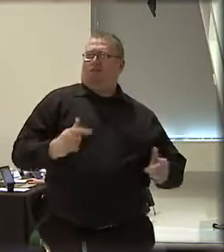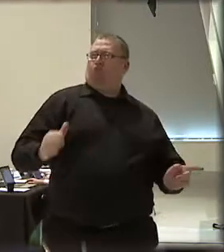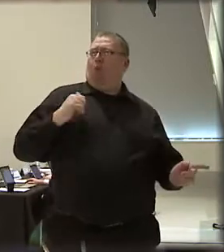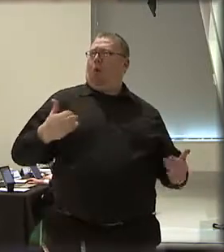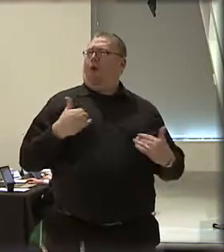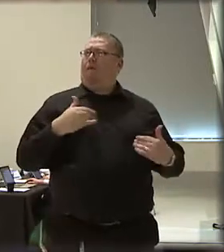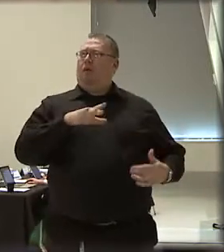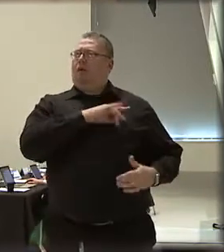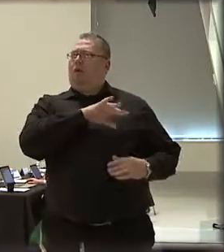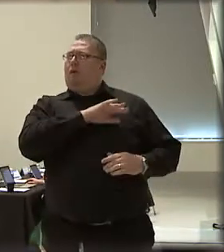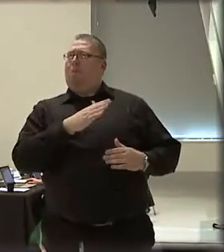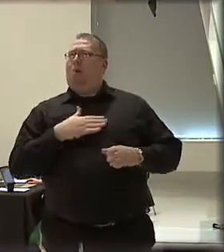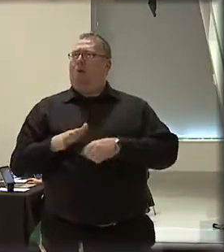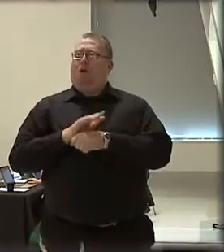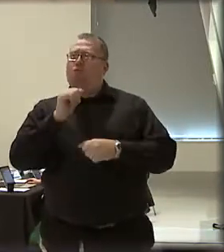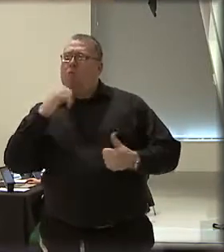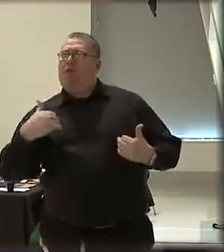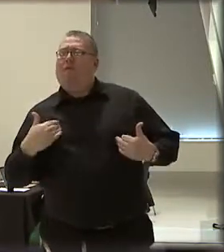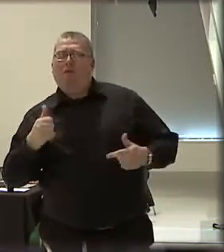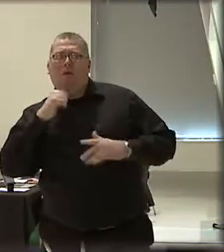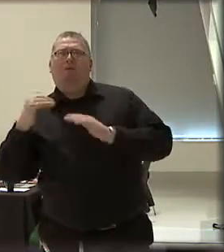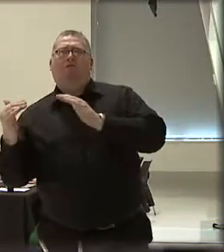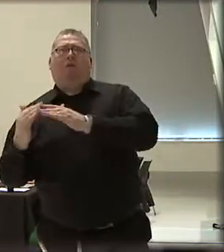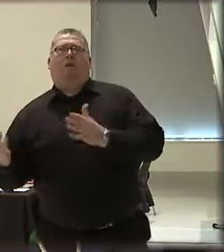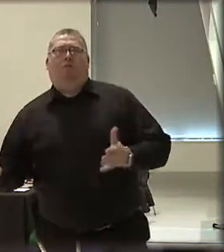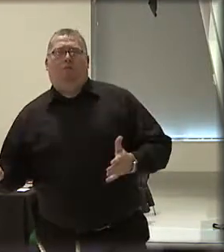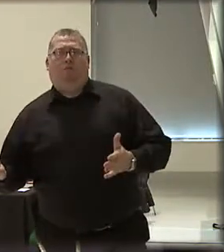my neighborhood, they don't?